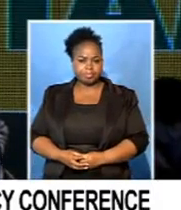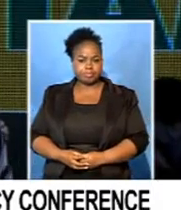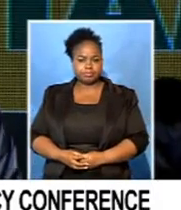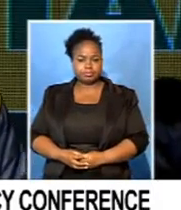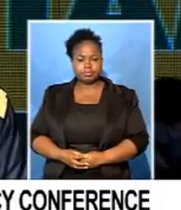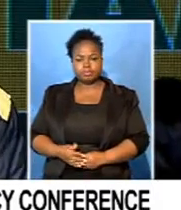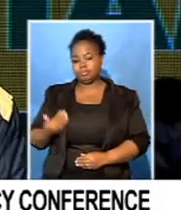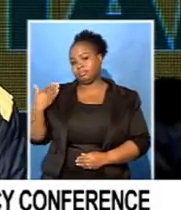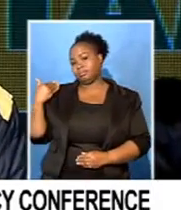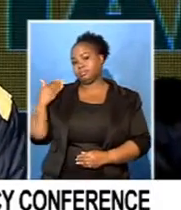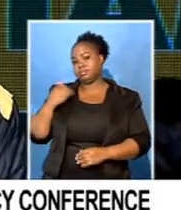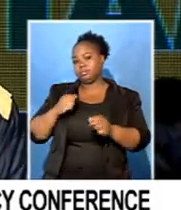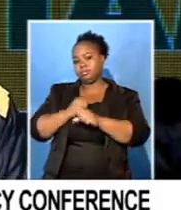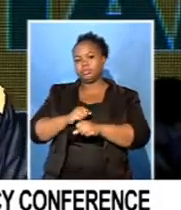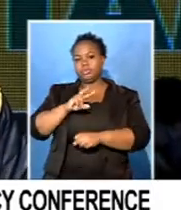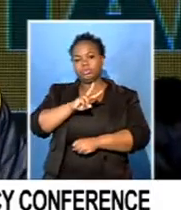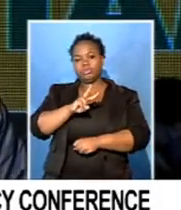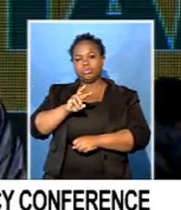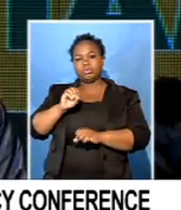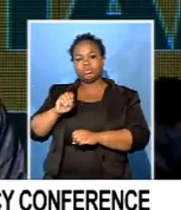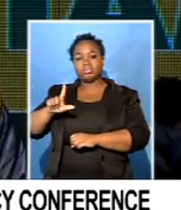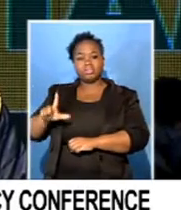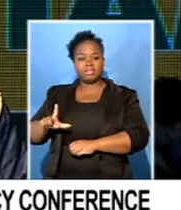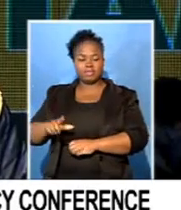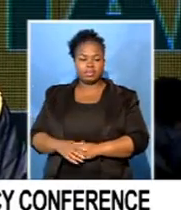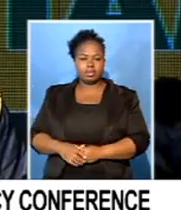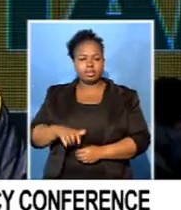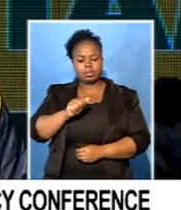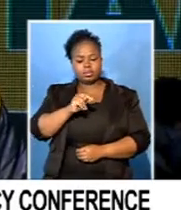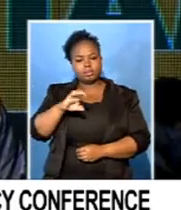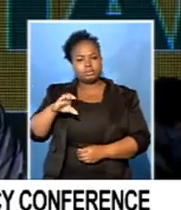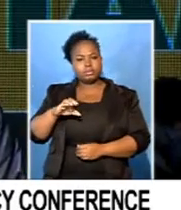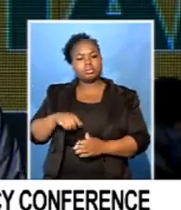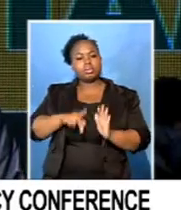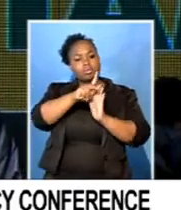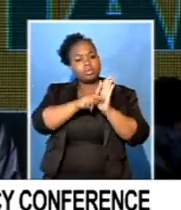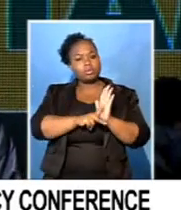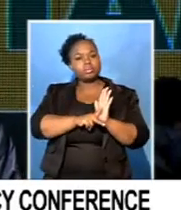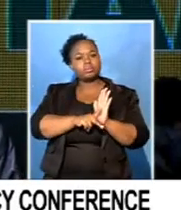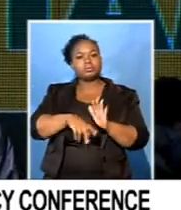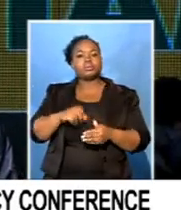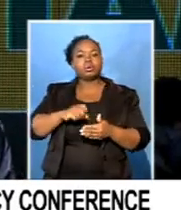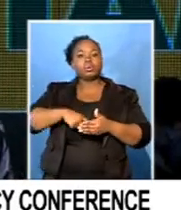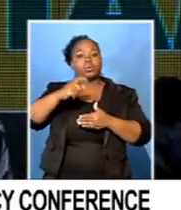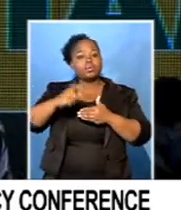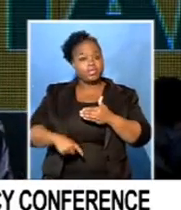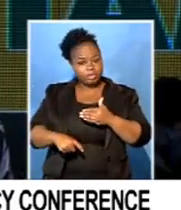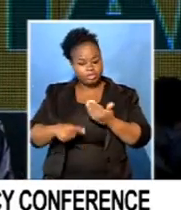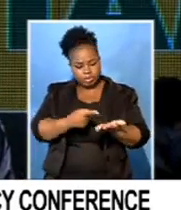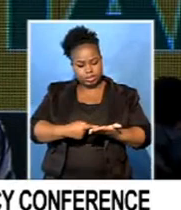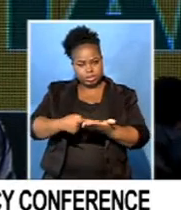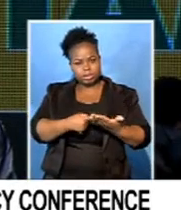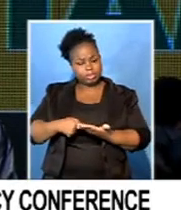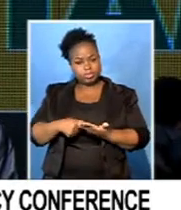In 2007, the ANC Policy Conference resolved that, and I quote,